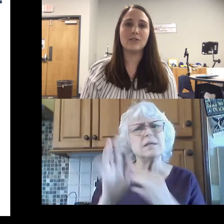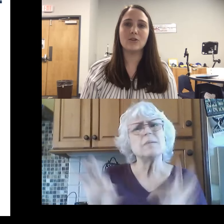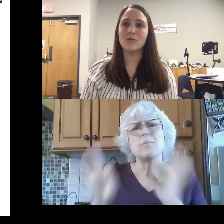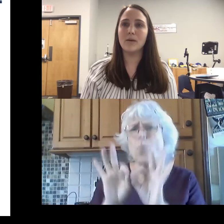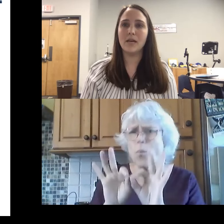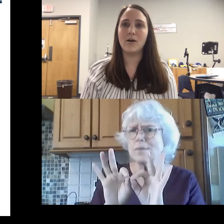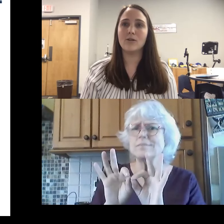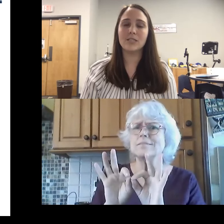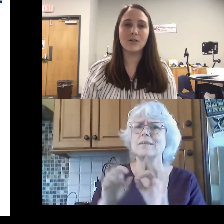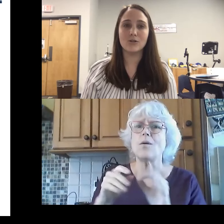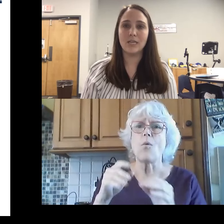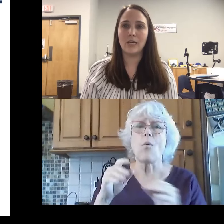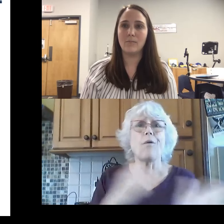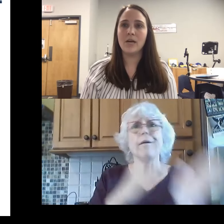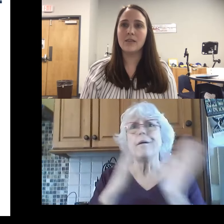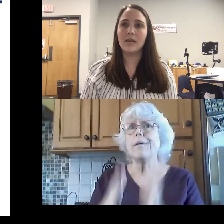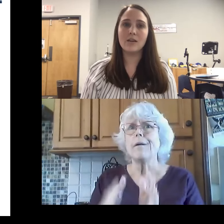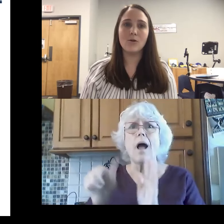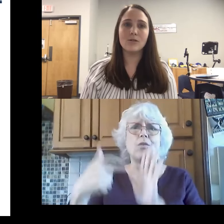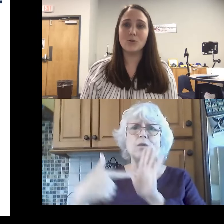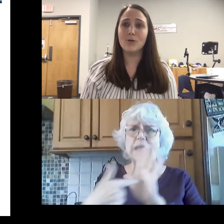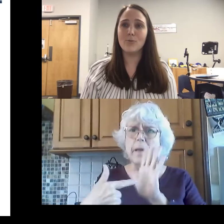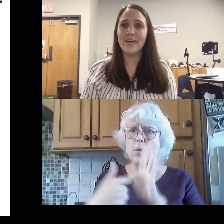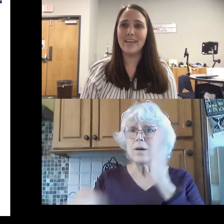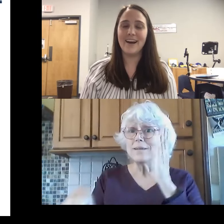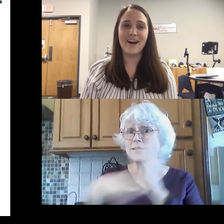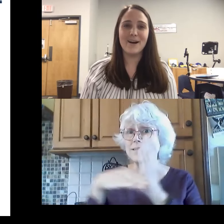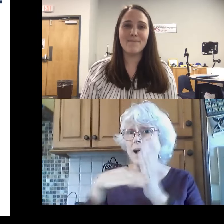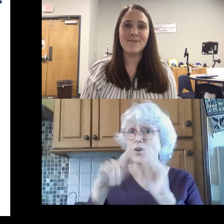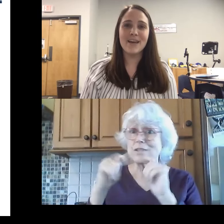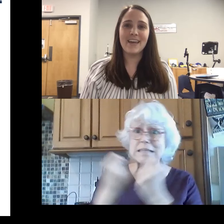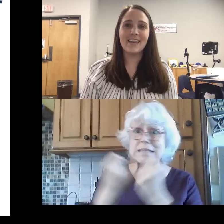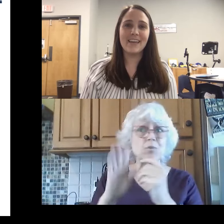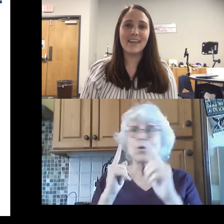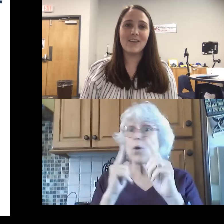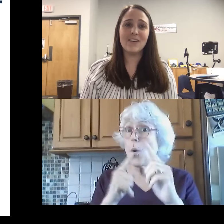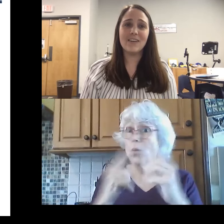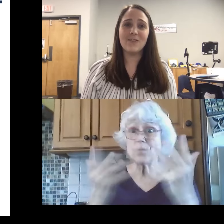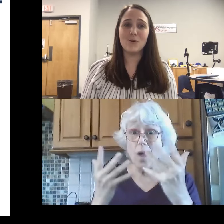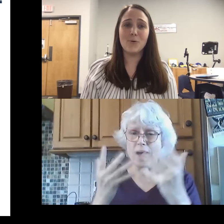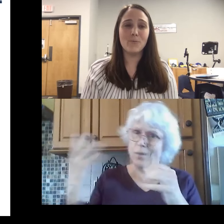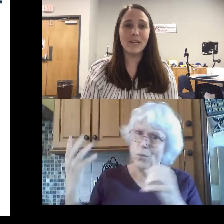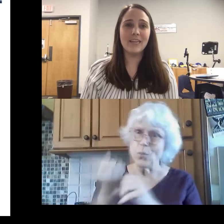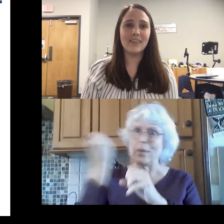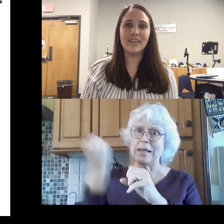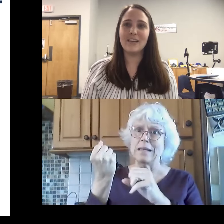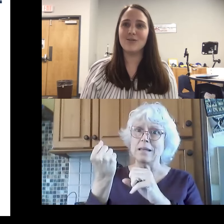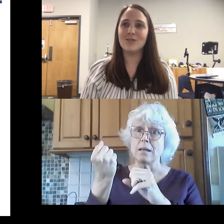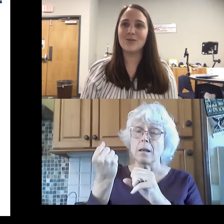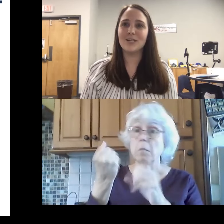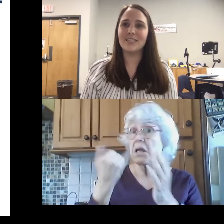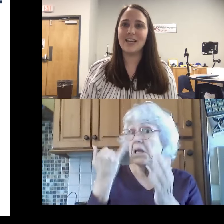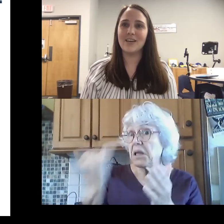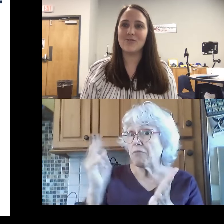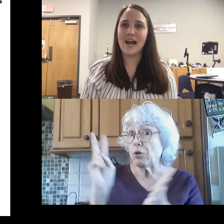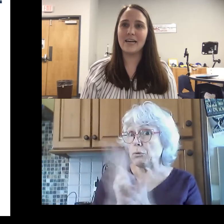a tournament on a soccer team, the end goal is you want to win. And even if you don't win, then you